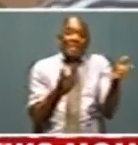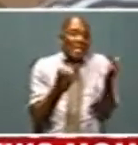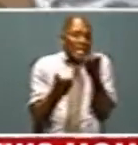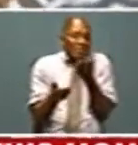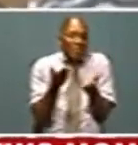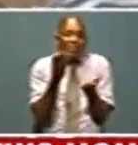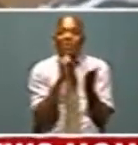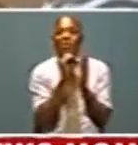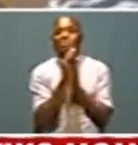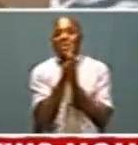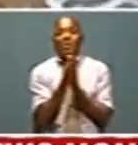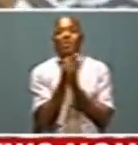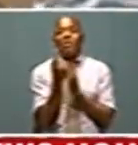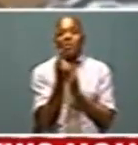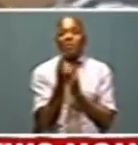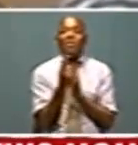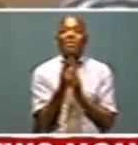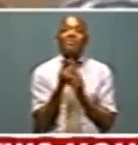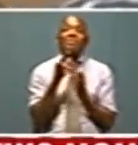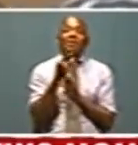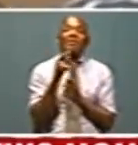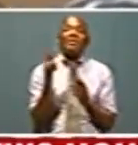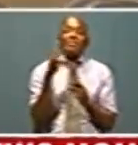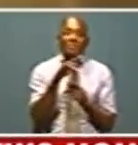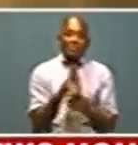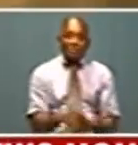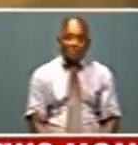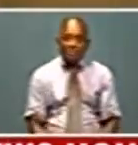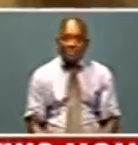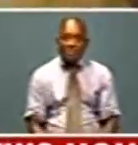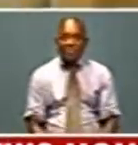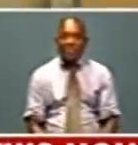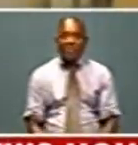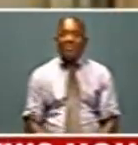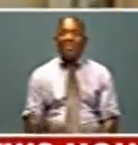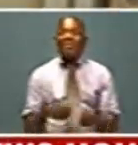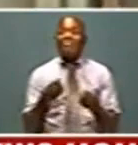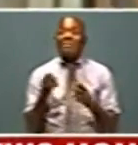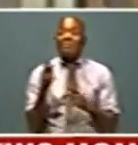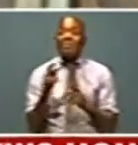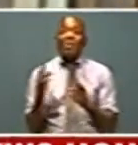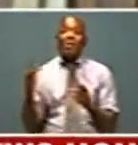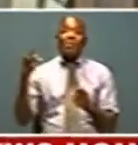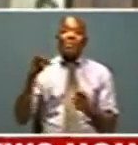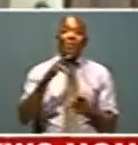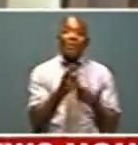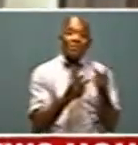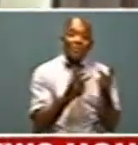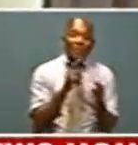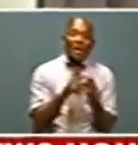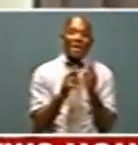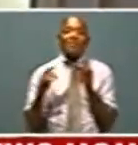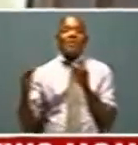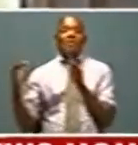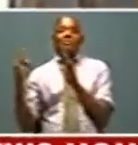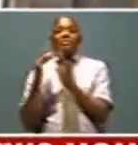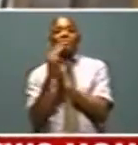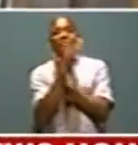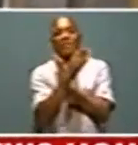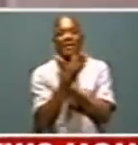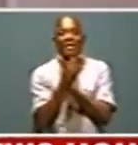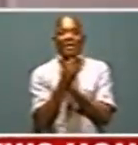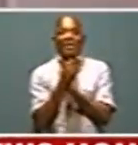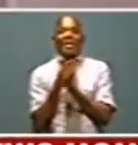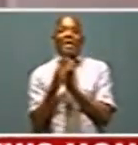not have direct bearing with even the flights coming to the region. There will be a lot of tourists who will be coming because they will have a direct means of